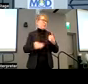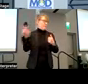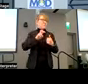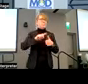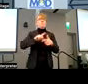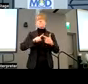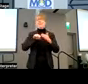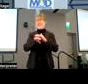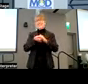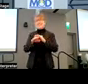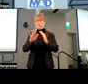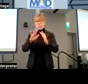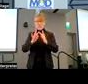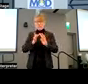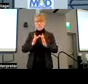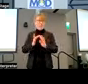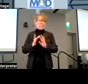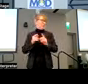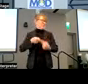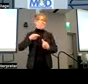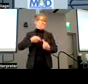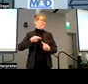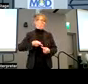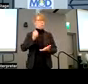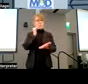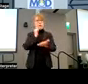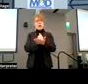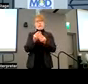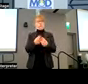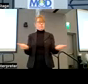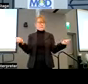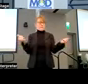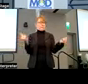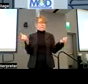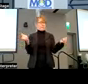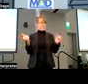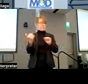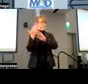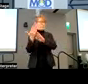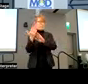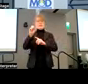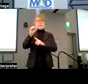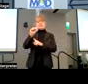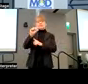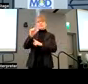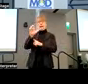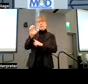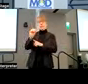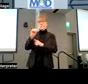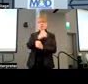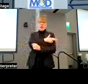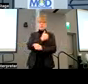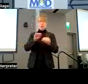access to technology. And so in order to help address those issues for our patients, Salem Hospital launched a mobile